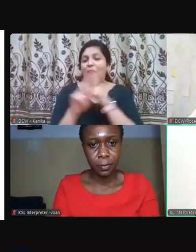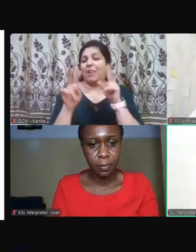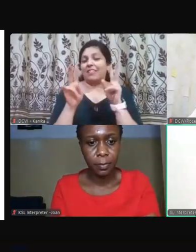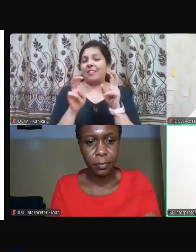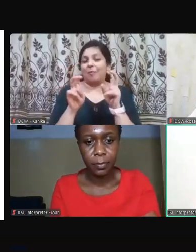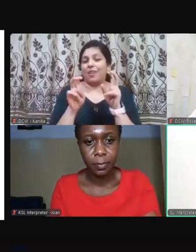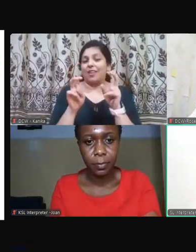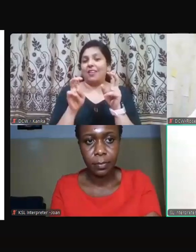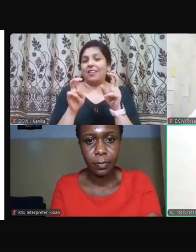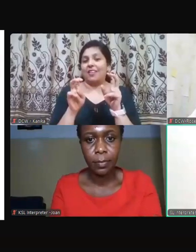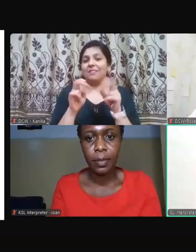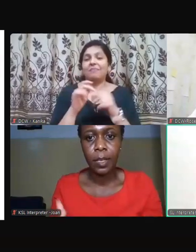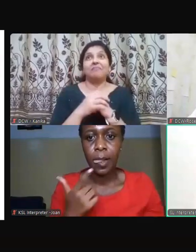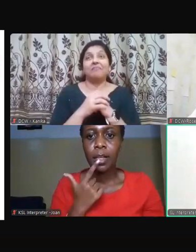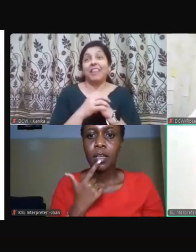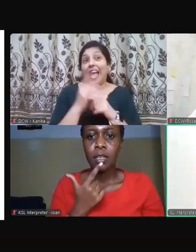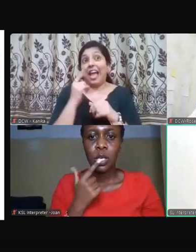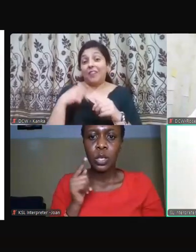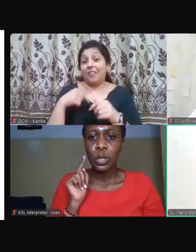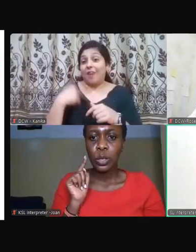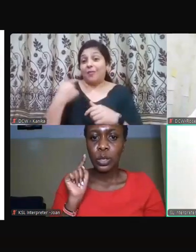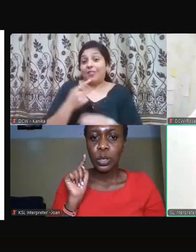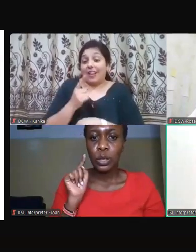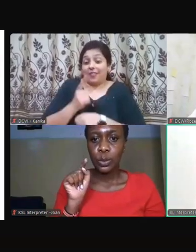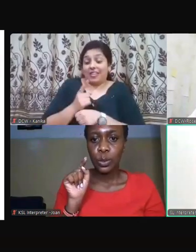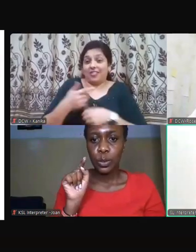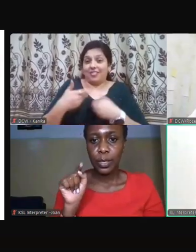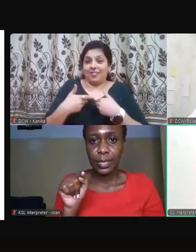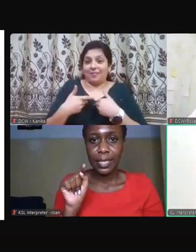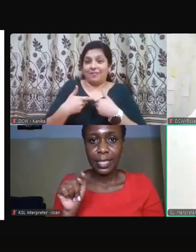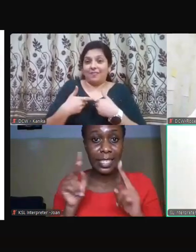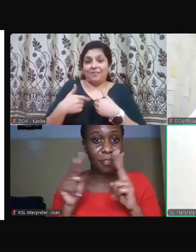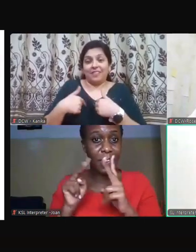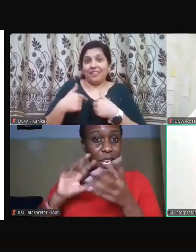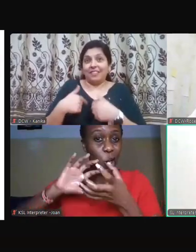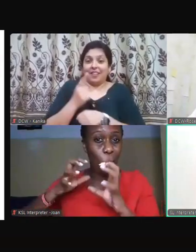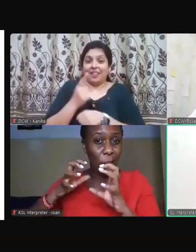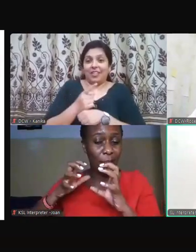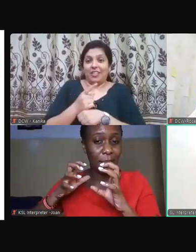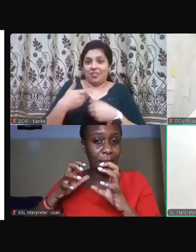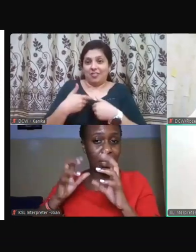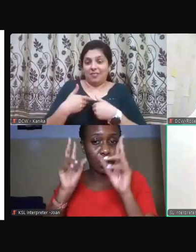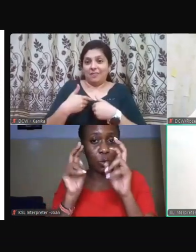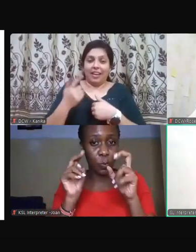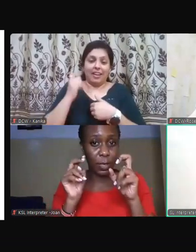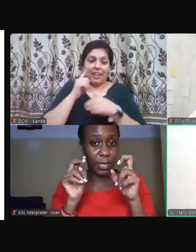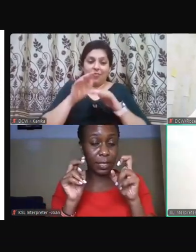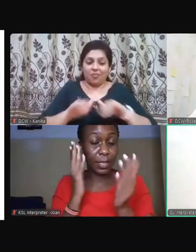So this is a very complex topic, really. As a teacher